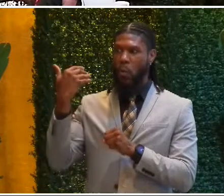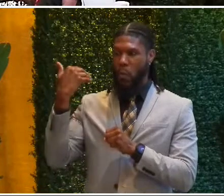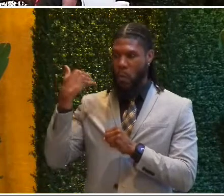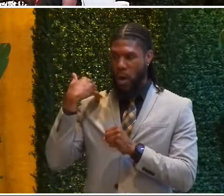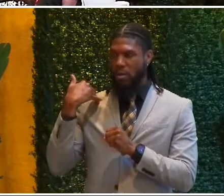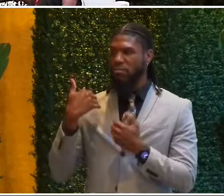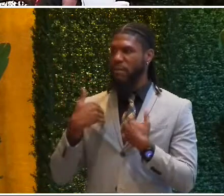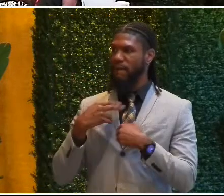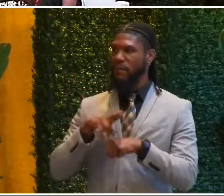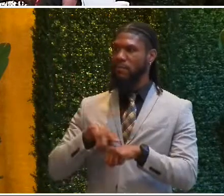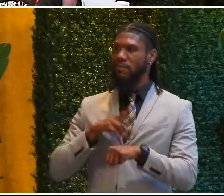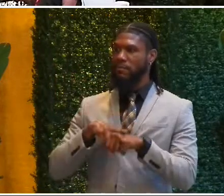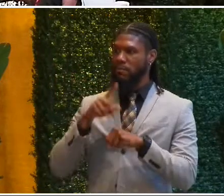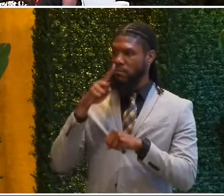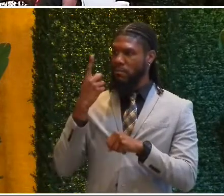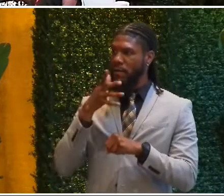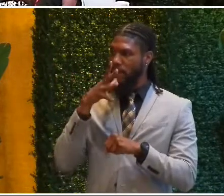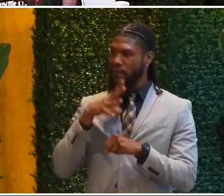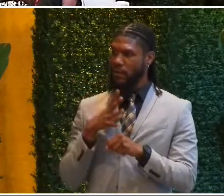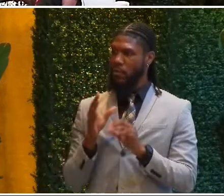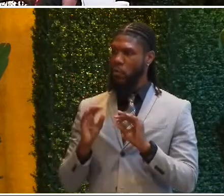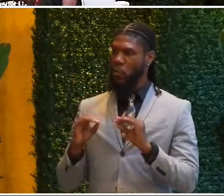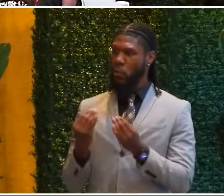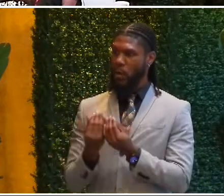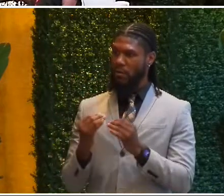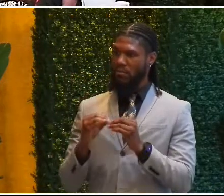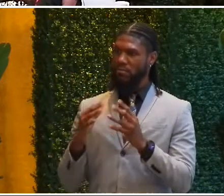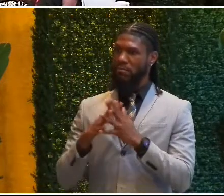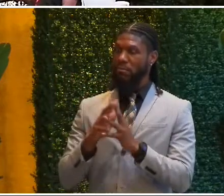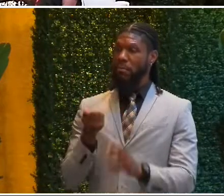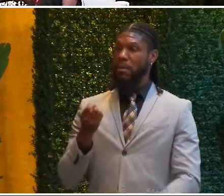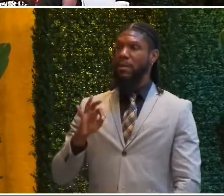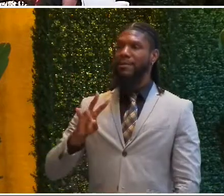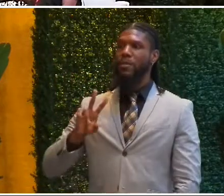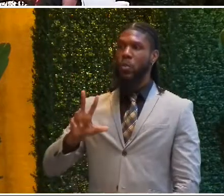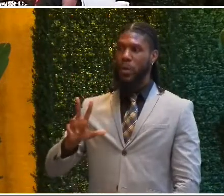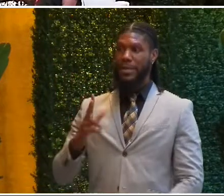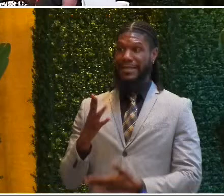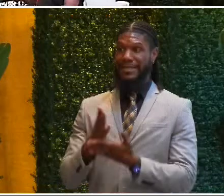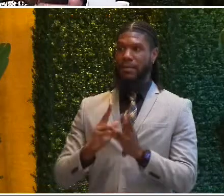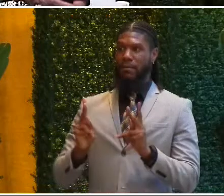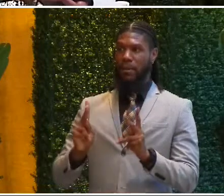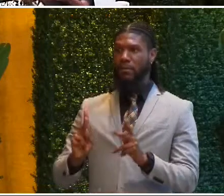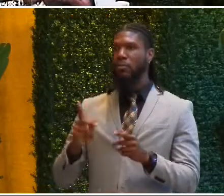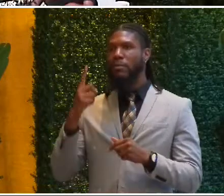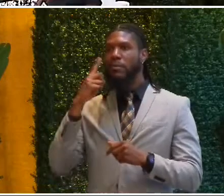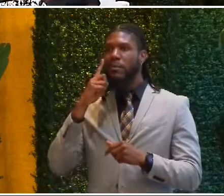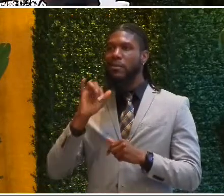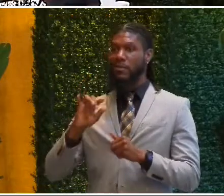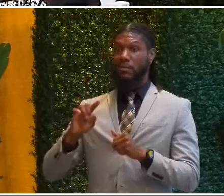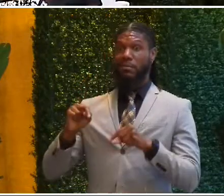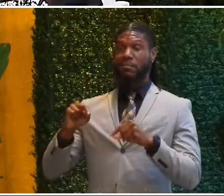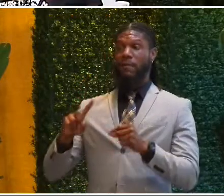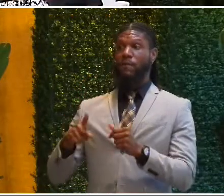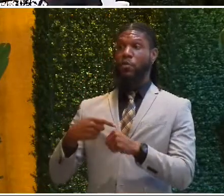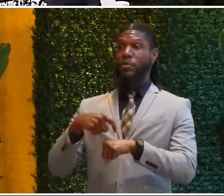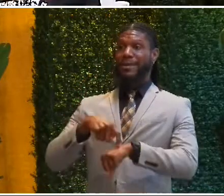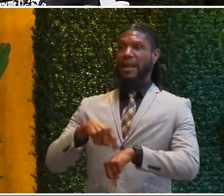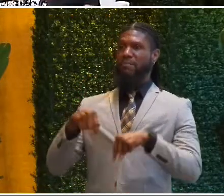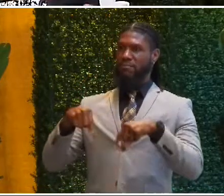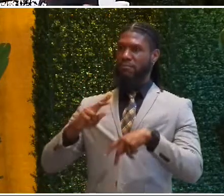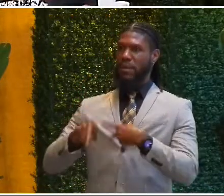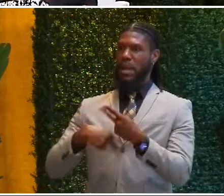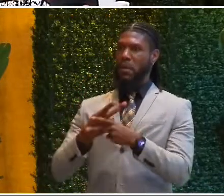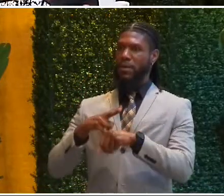was the National Black Feminist Organization convening in 1973, right? And by some people's measures, this is the first time there's been this kind of